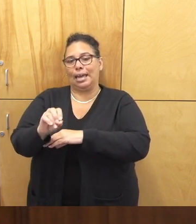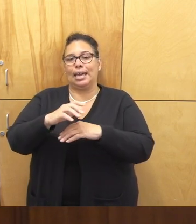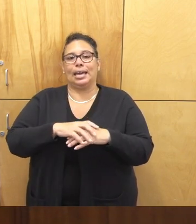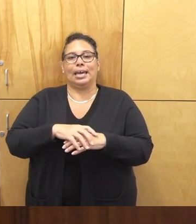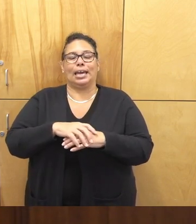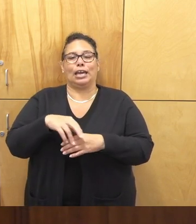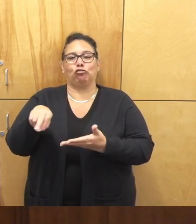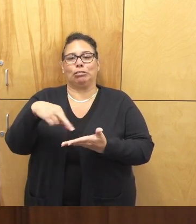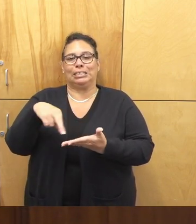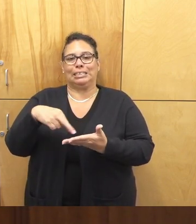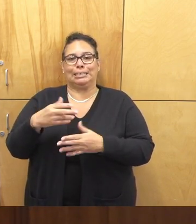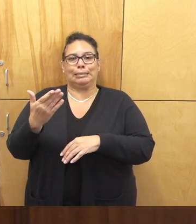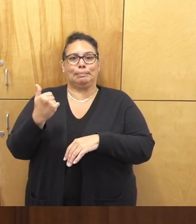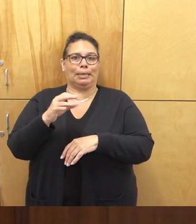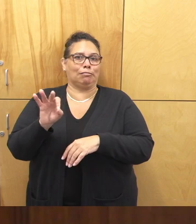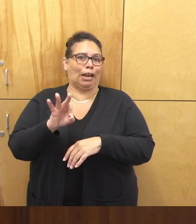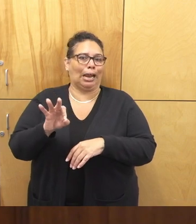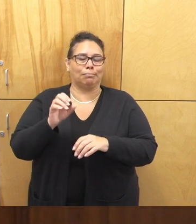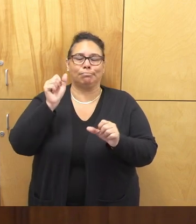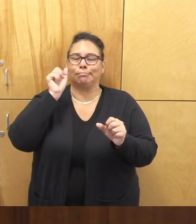Oh my goodness, it was amazing.